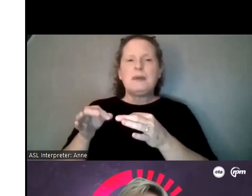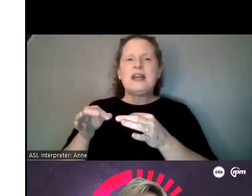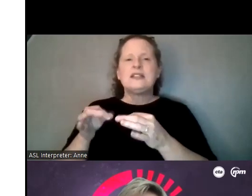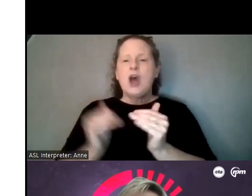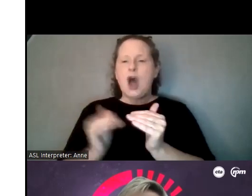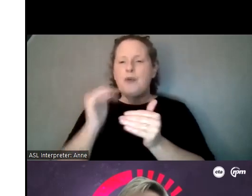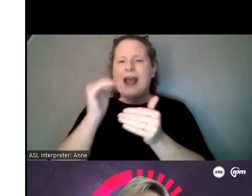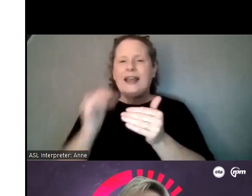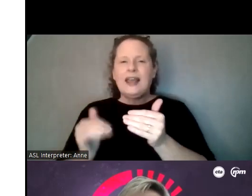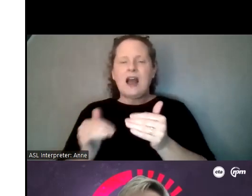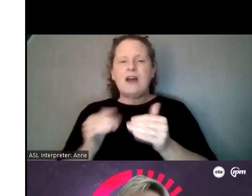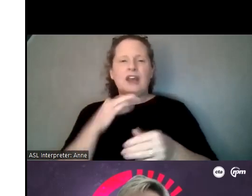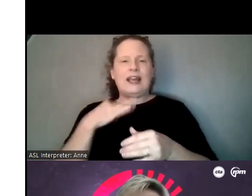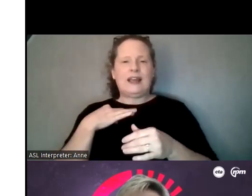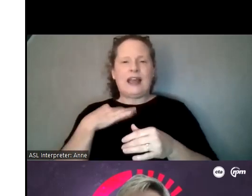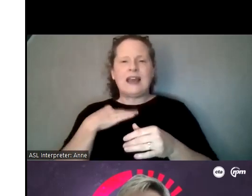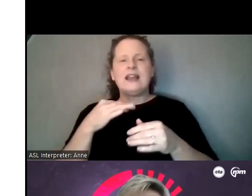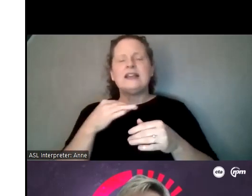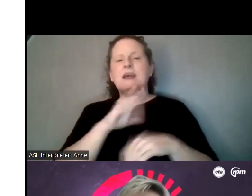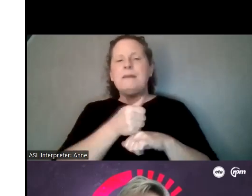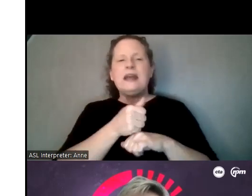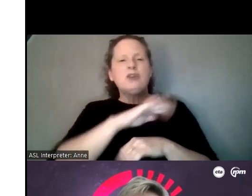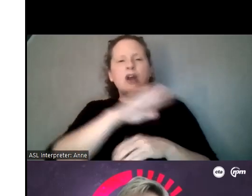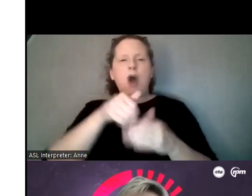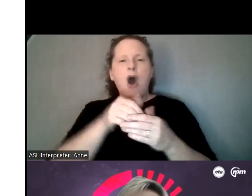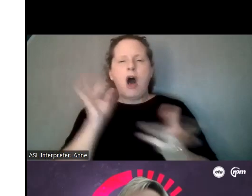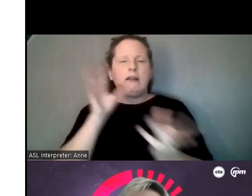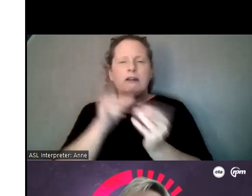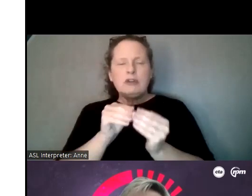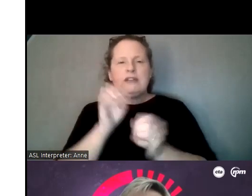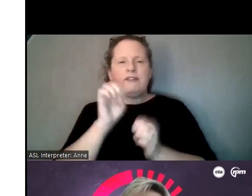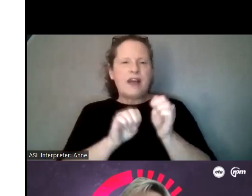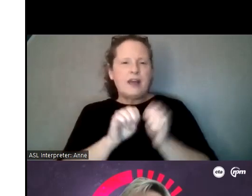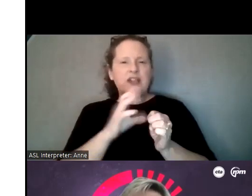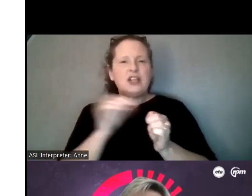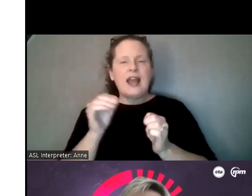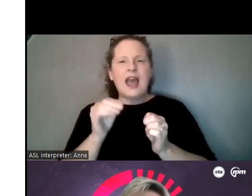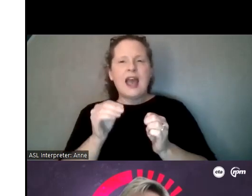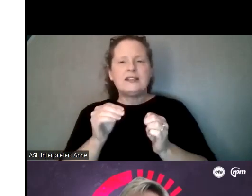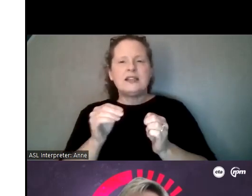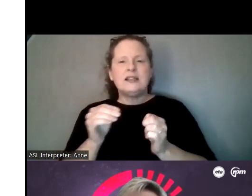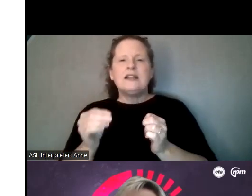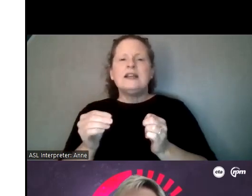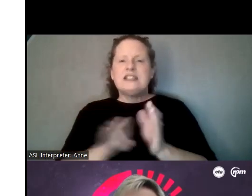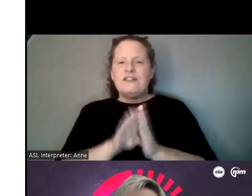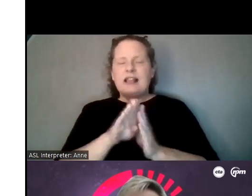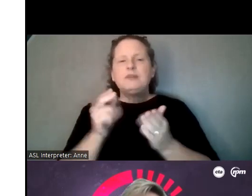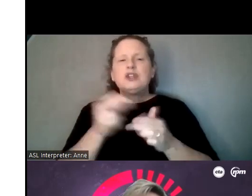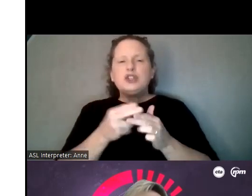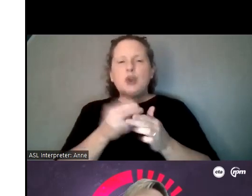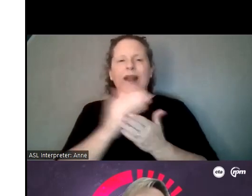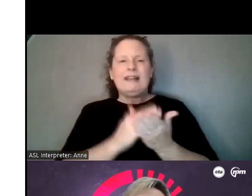of candidates based on an all-inclusive evaluation, and compiled a short list of candidates for the